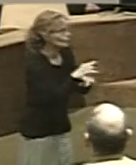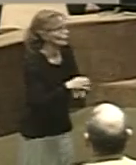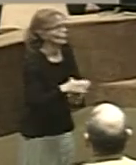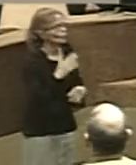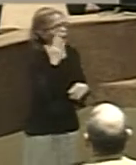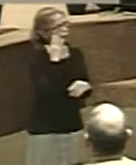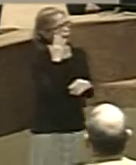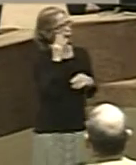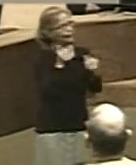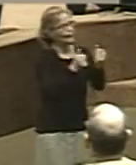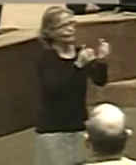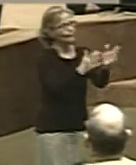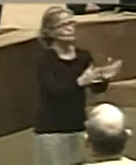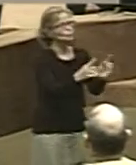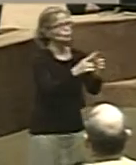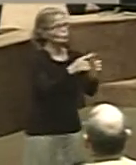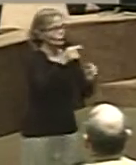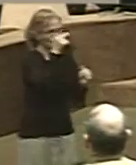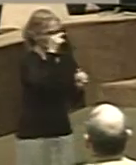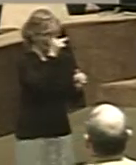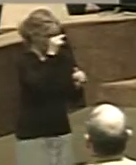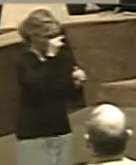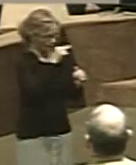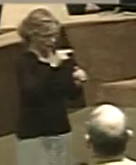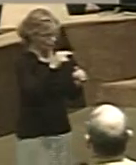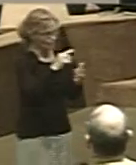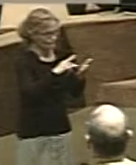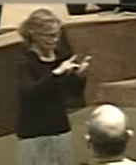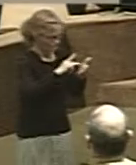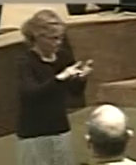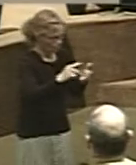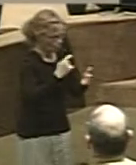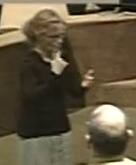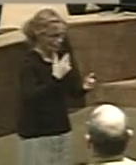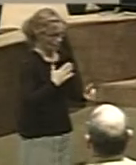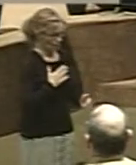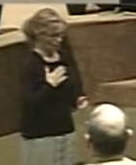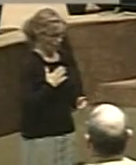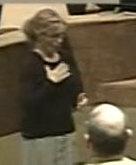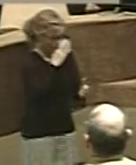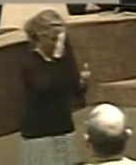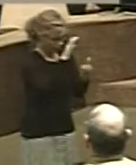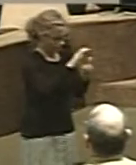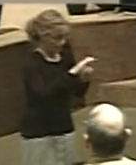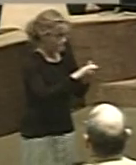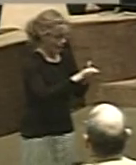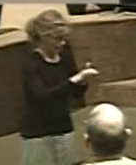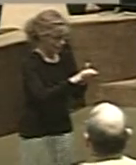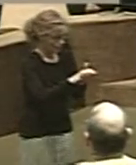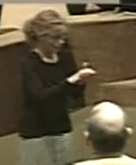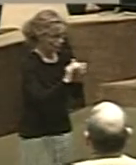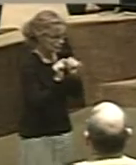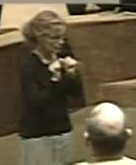Gentiles told us? He said that our faith stands. Say it. Say, my faith stands.